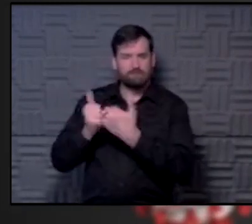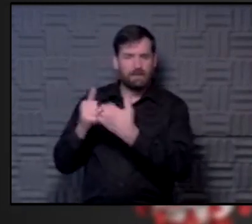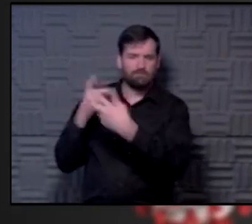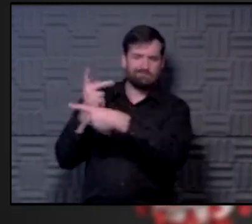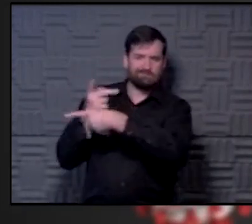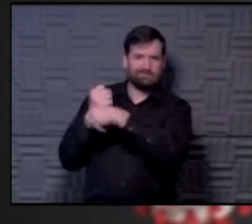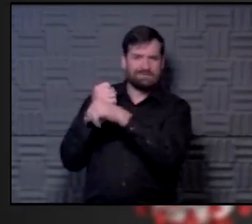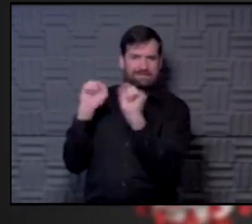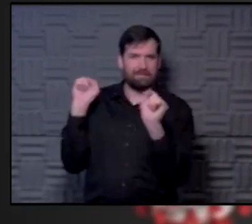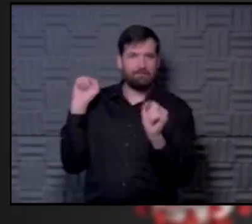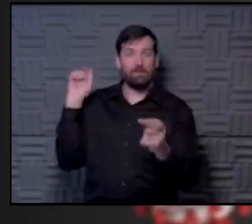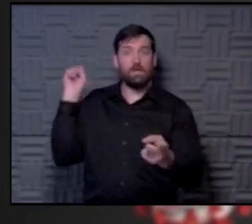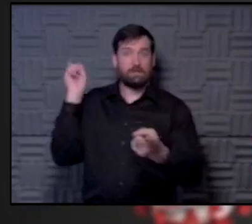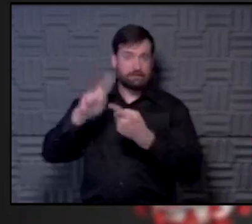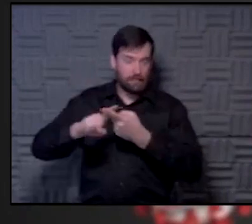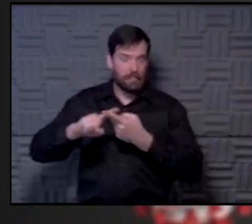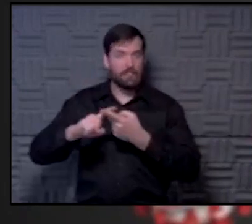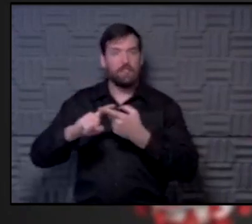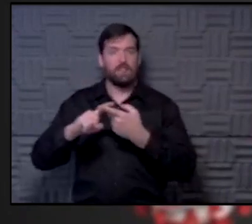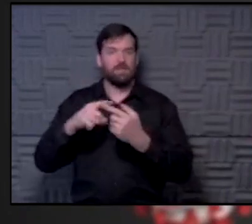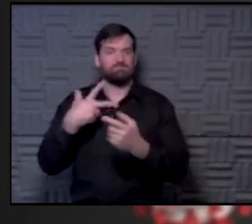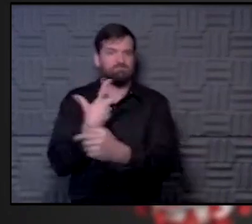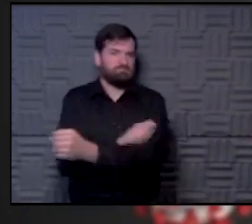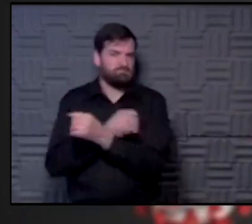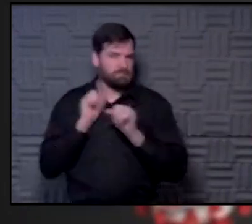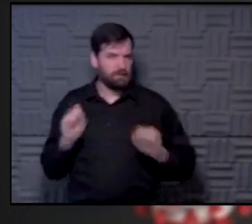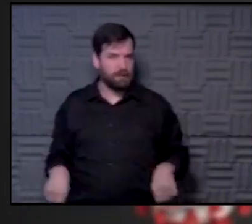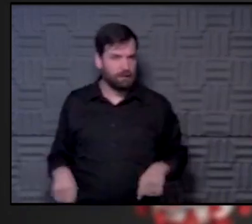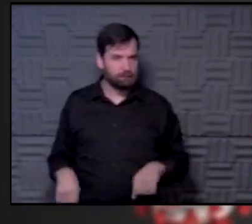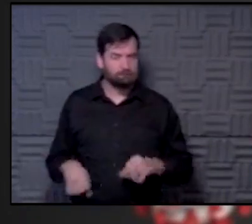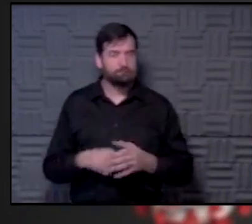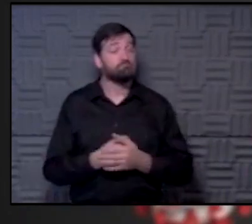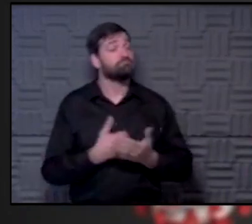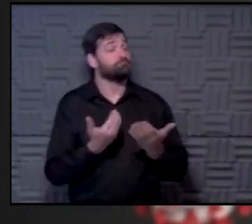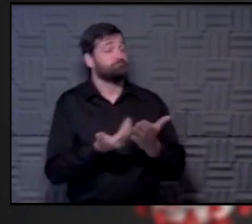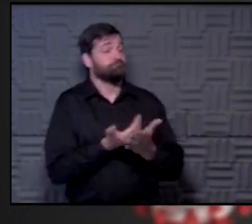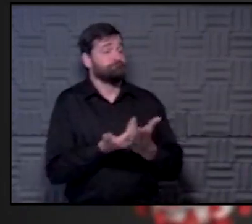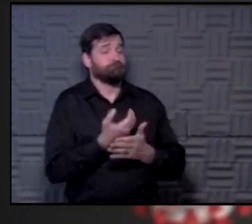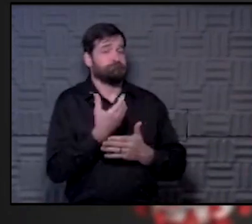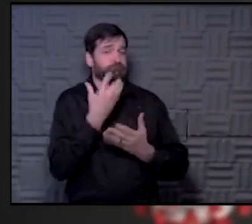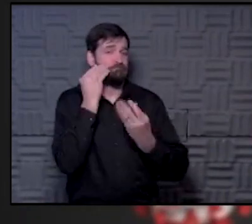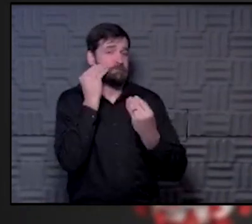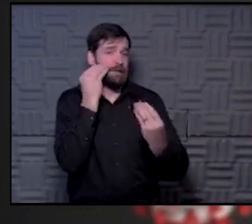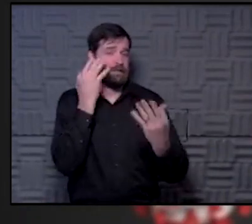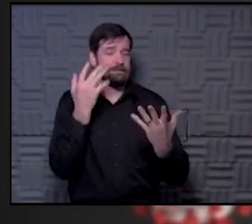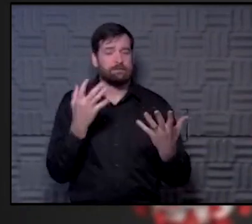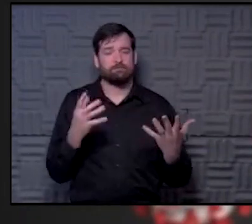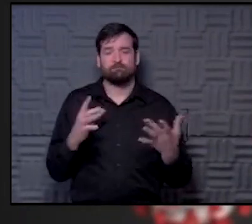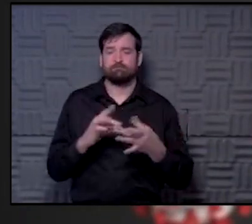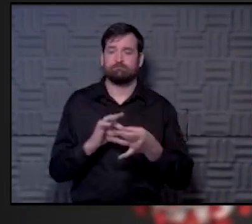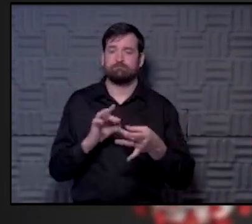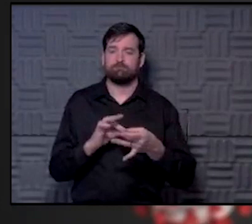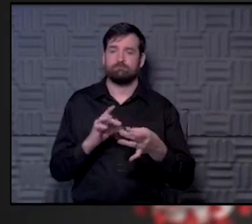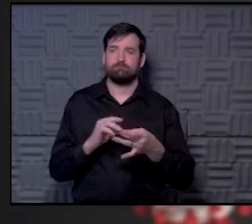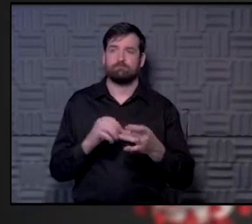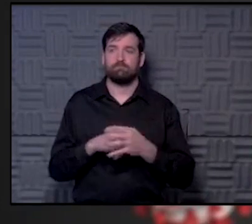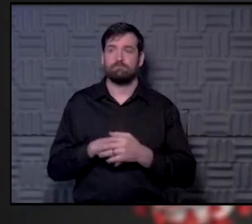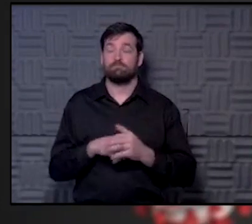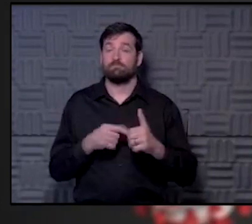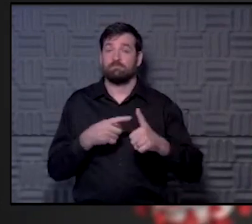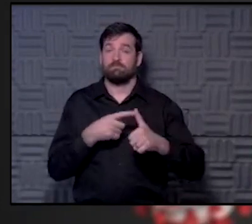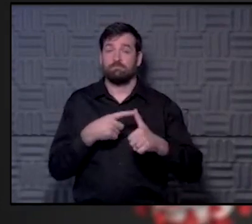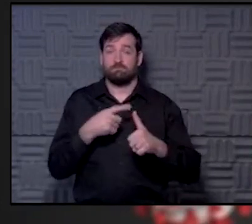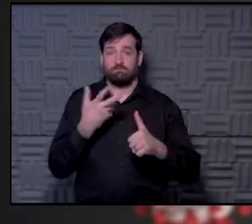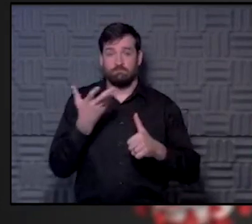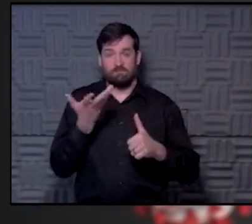vaccinated? Yeah, some of the earliest recently published data would suggest that, number one, if